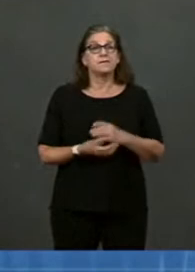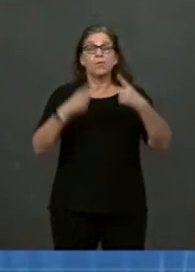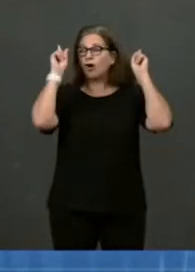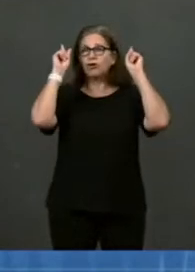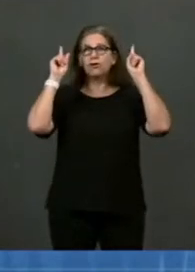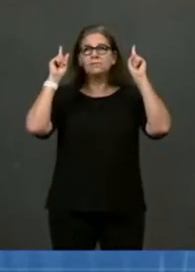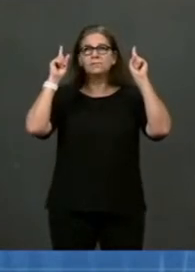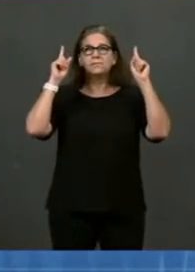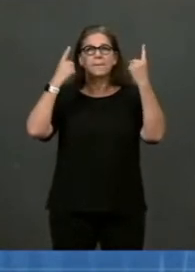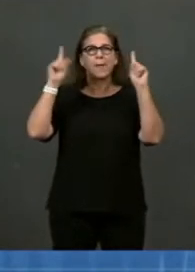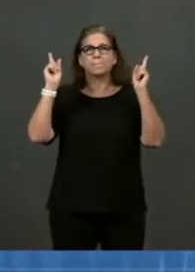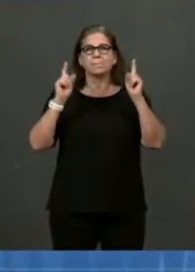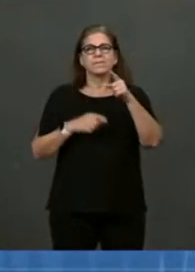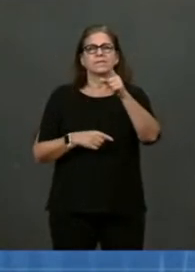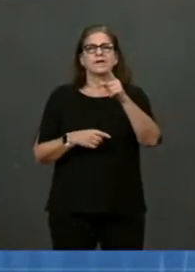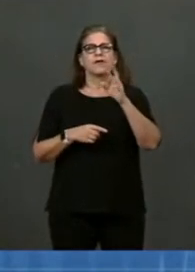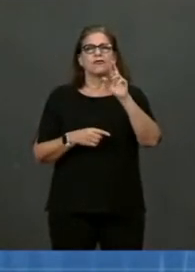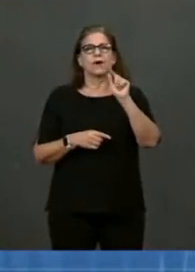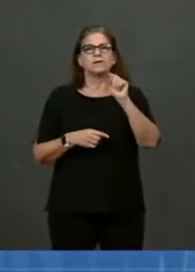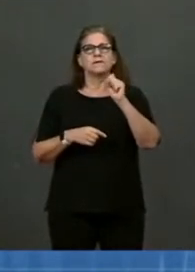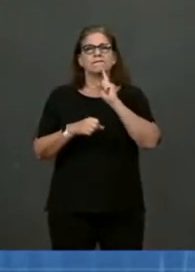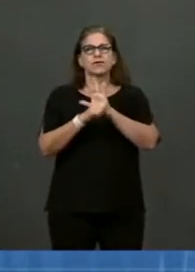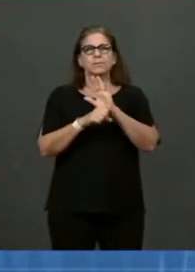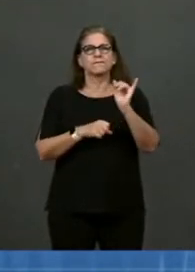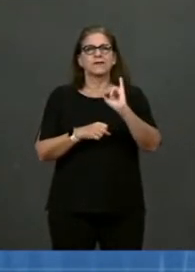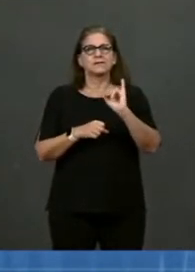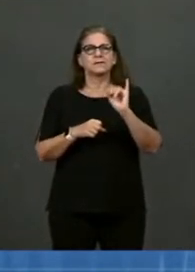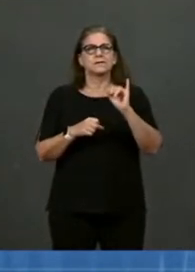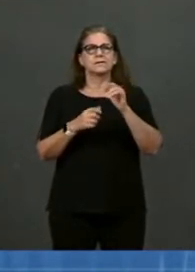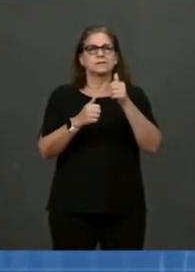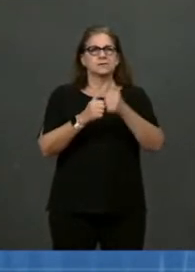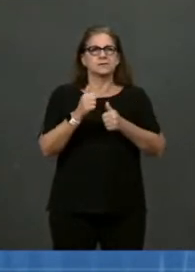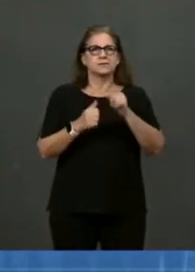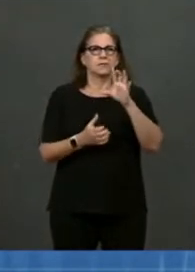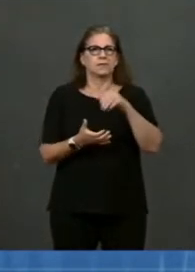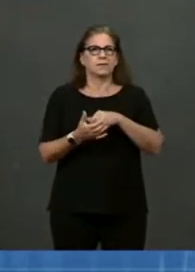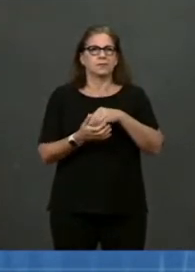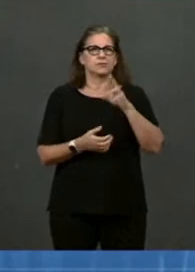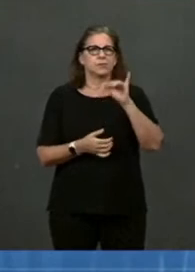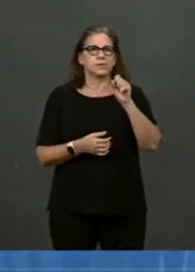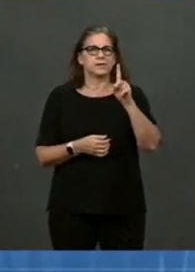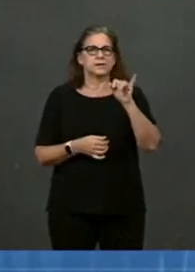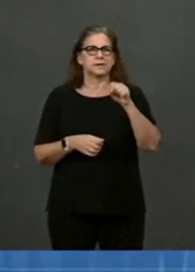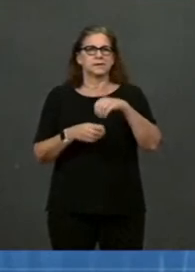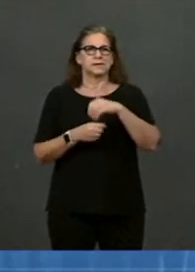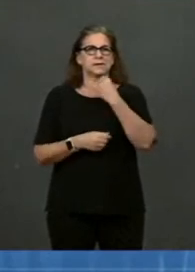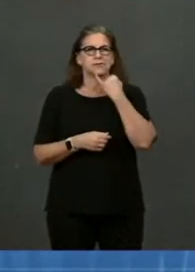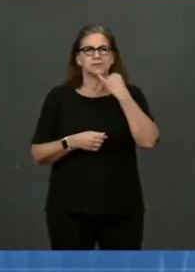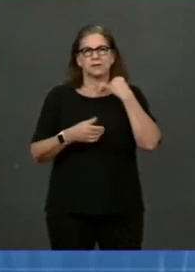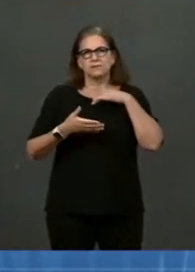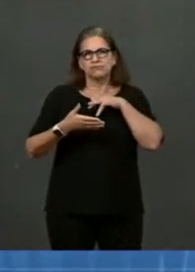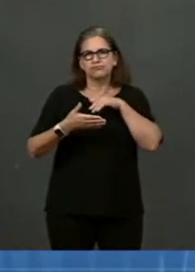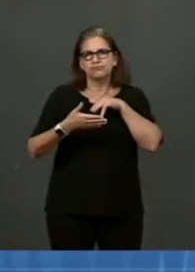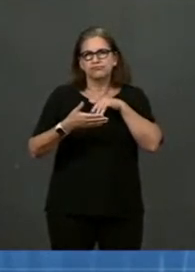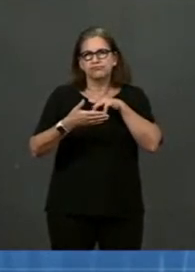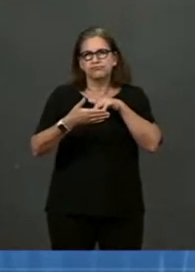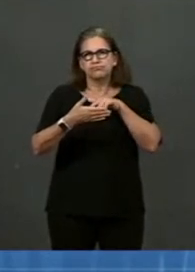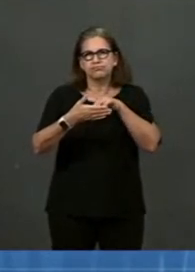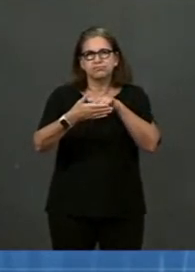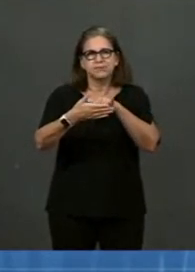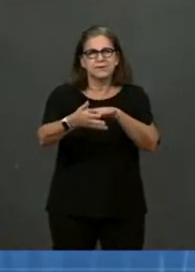Now let's take a look at what the clinical effect of boosters are. Shown on this slide are data from